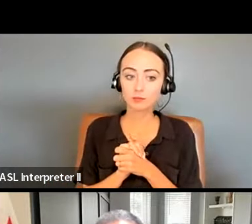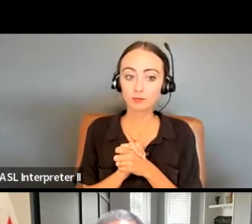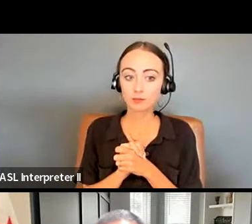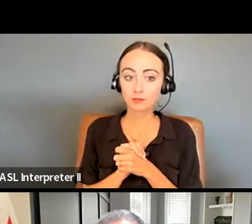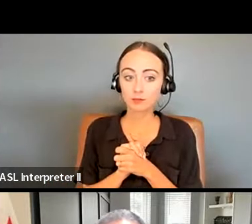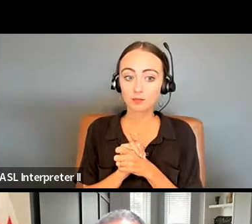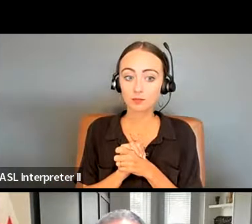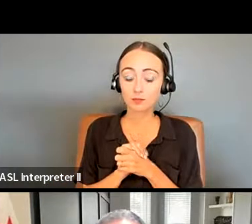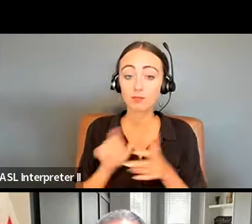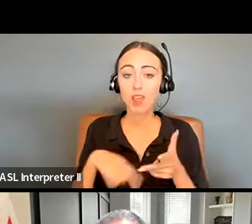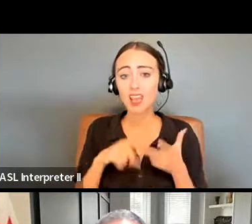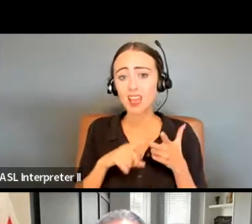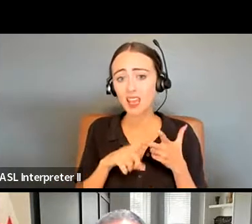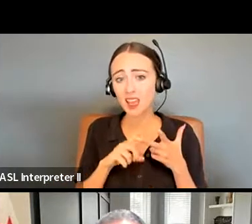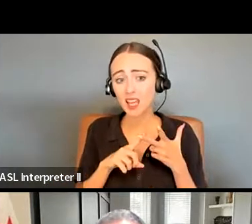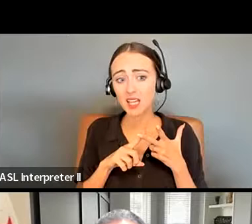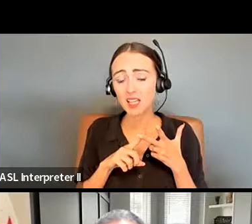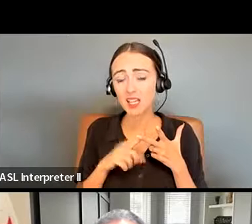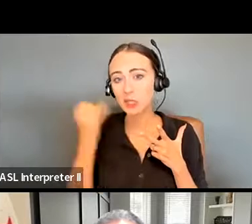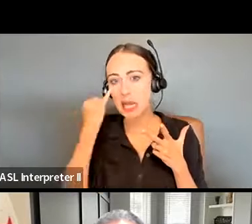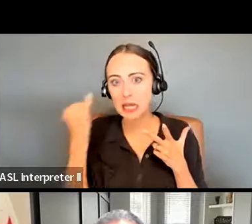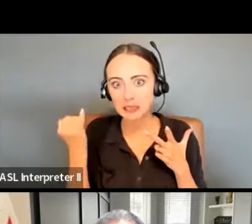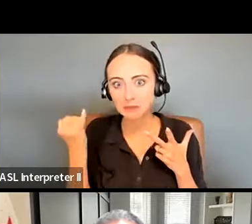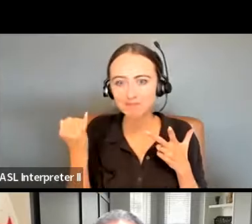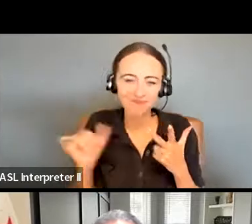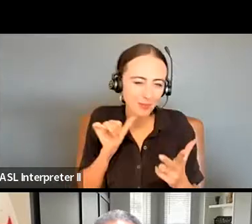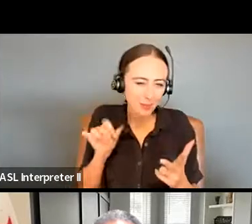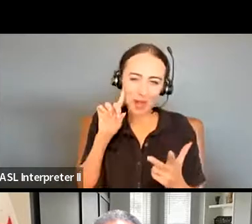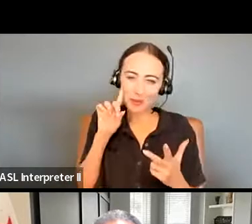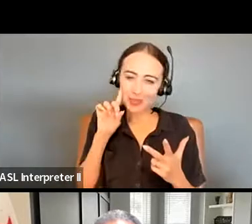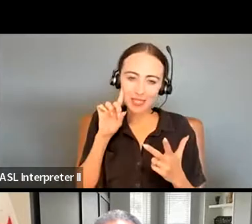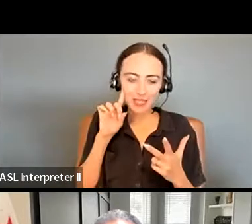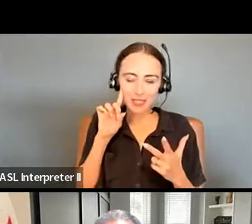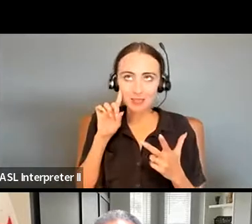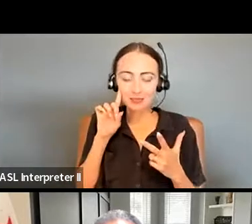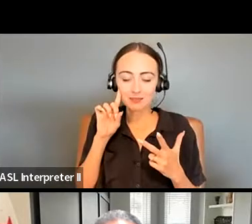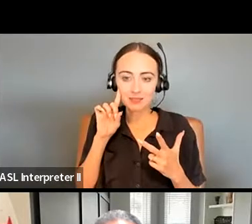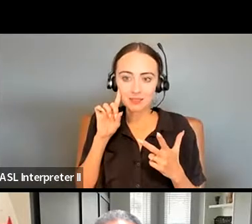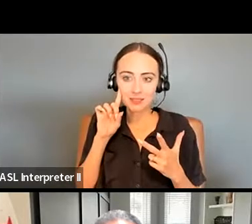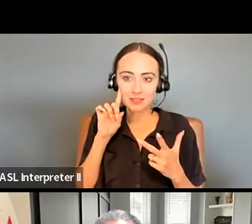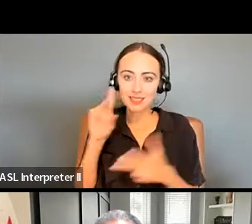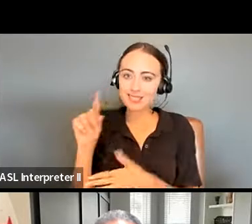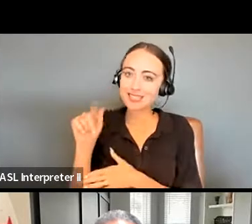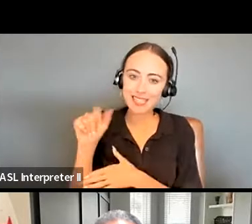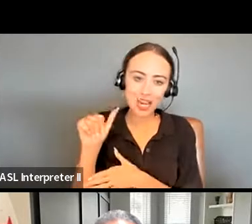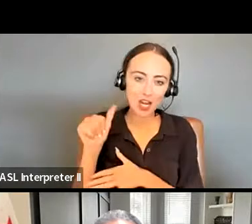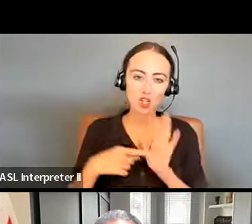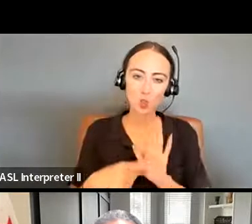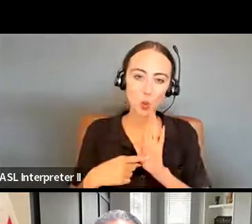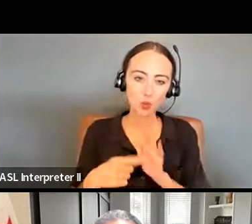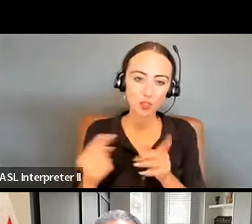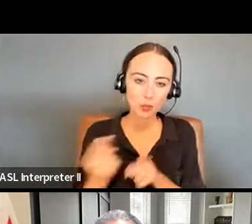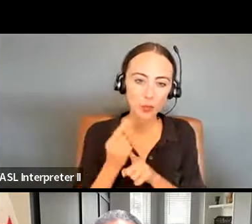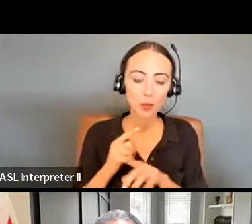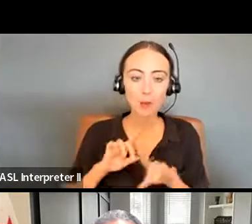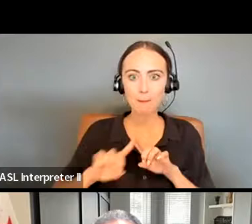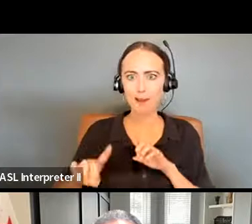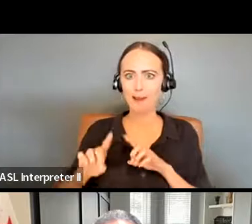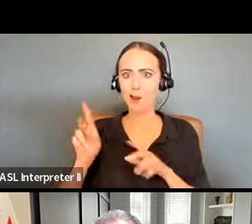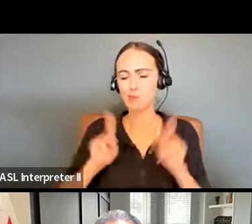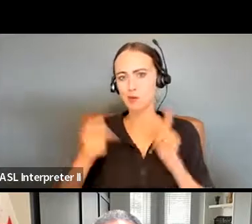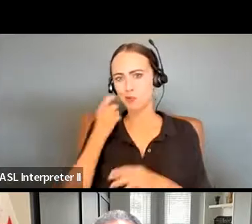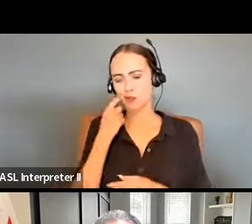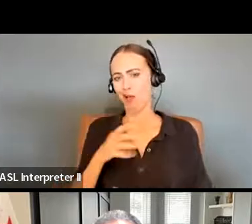then, there's a notion which I don't think the data reflect that, people are going to blow through